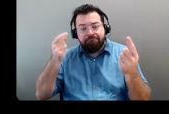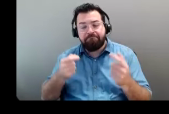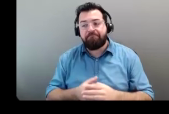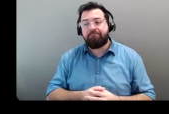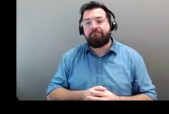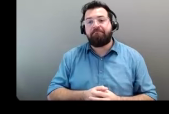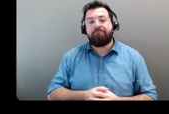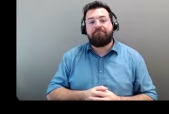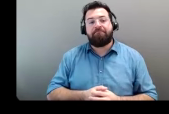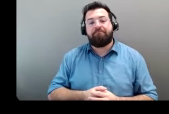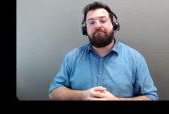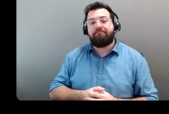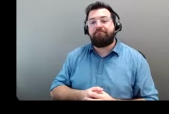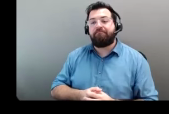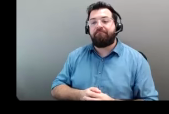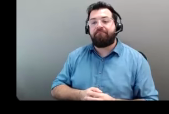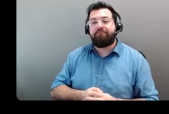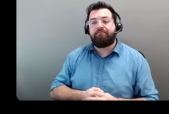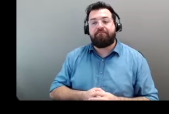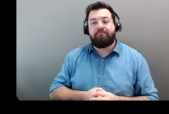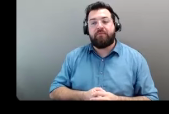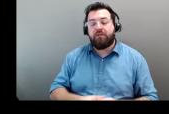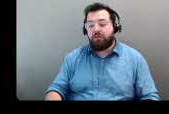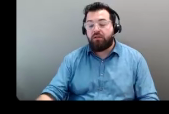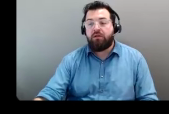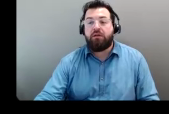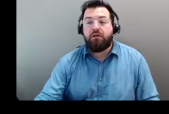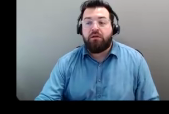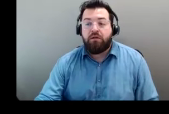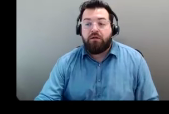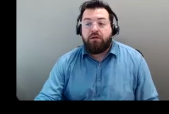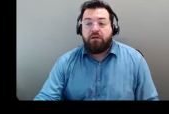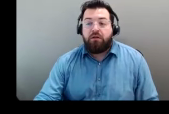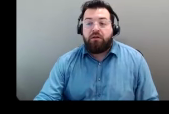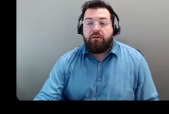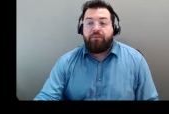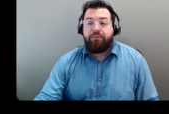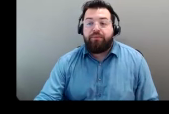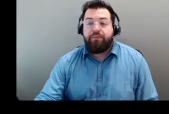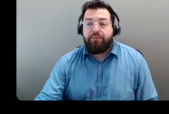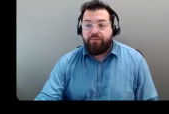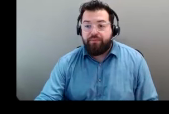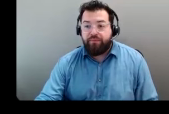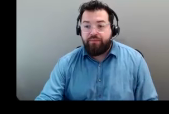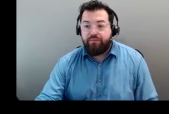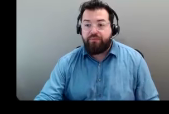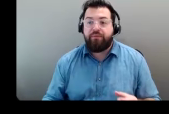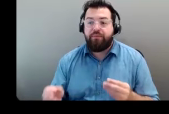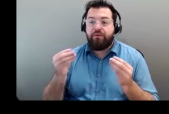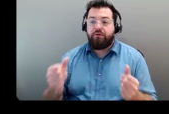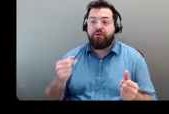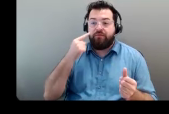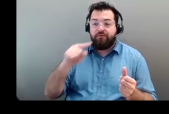yeah, thank you. So when we talk about solutions for cheating and AI in the classroom, how can we,